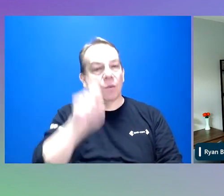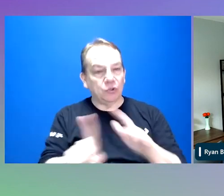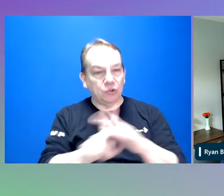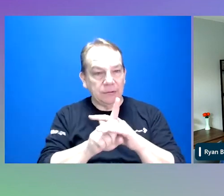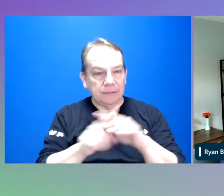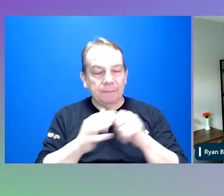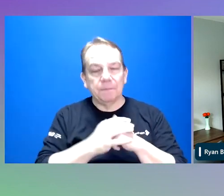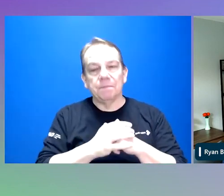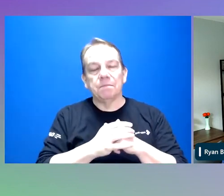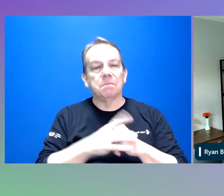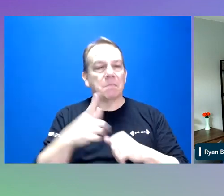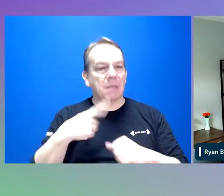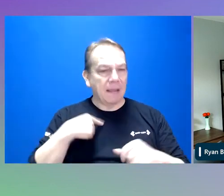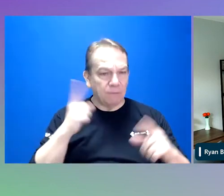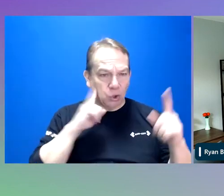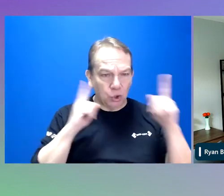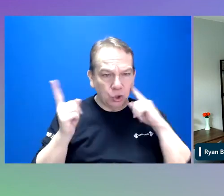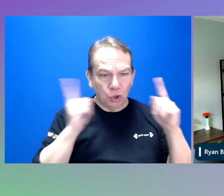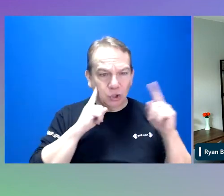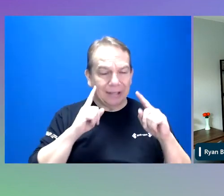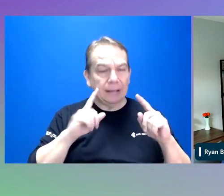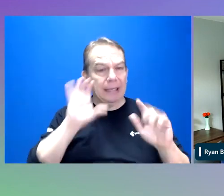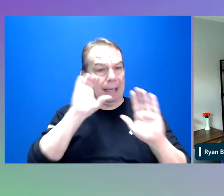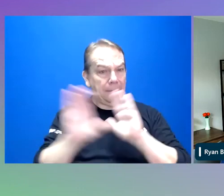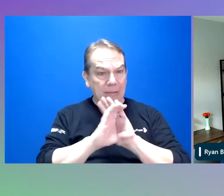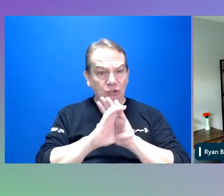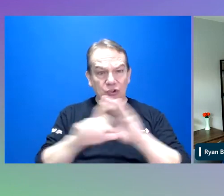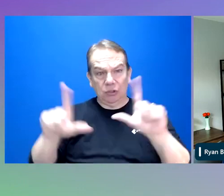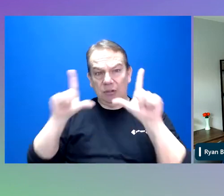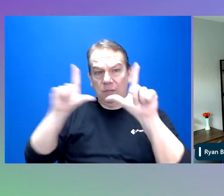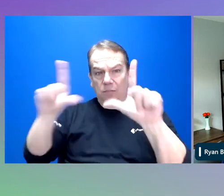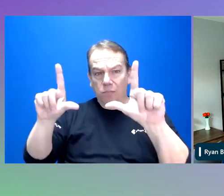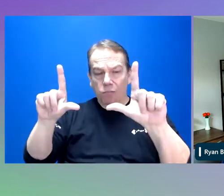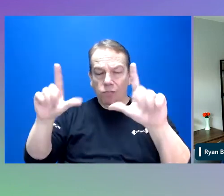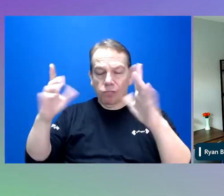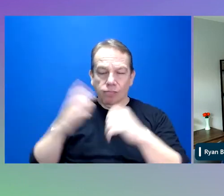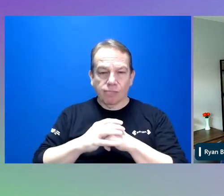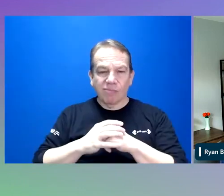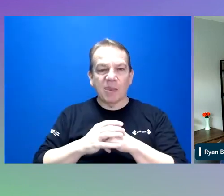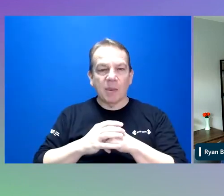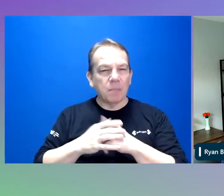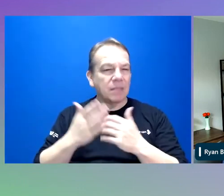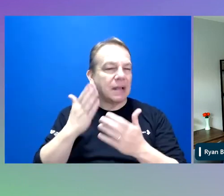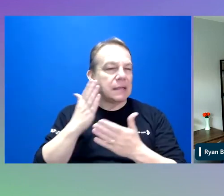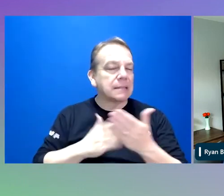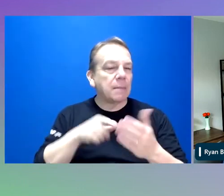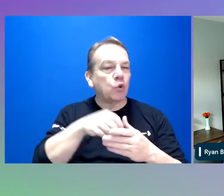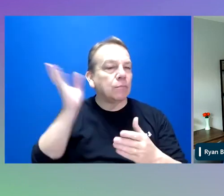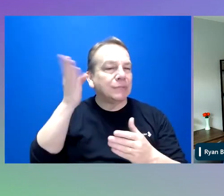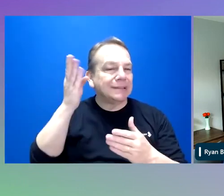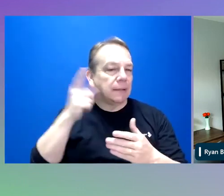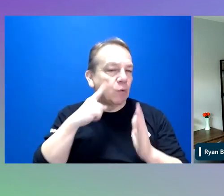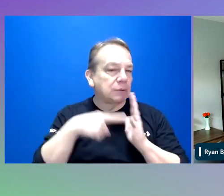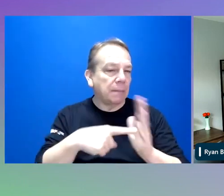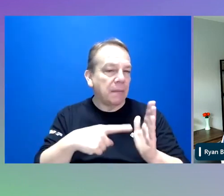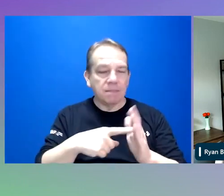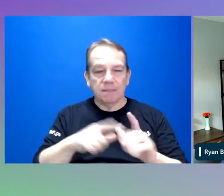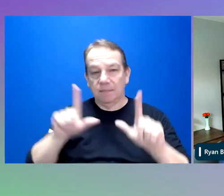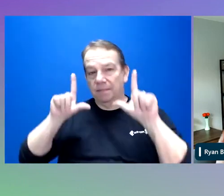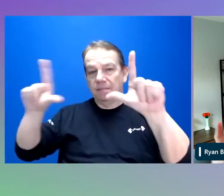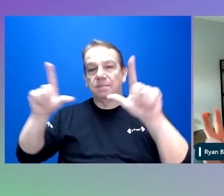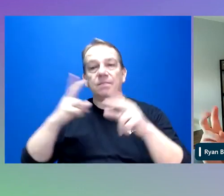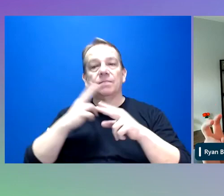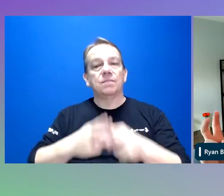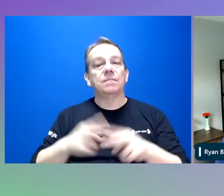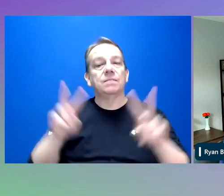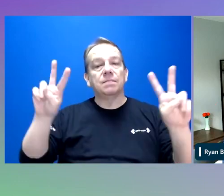I've heard images like this, referring to one of the images early in your presentation, are called, in